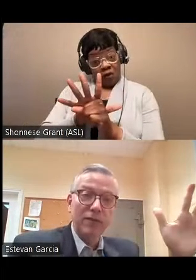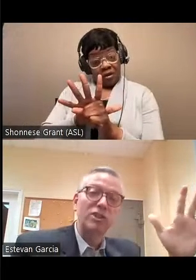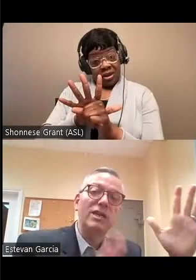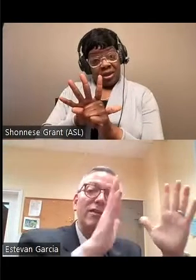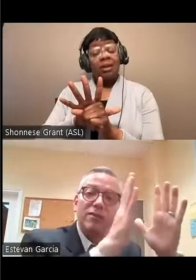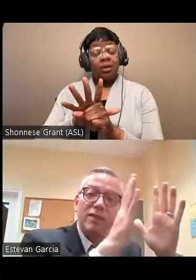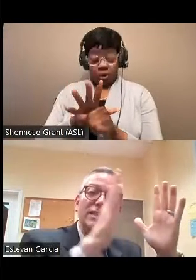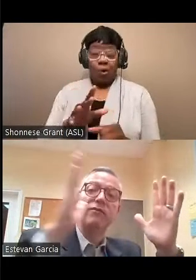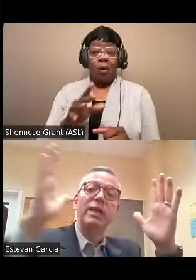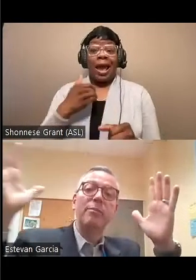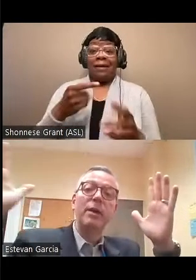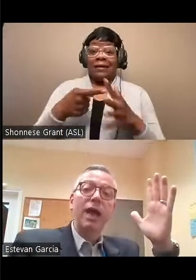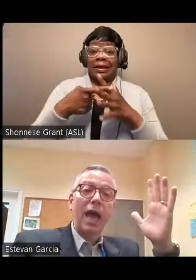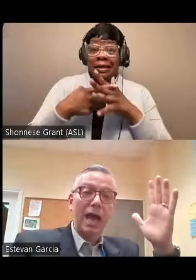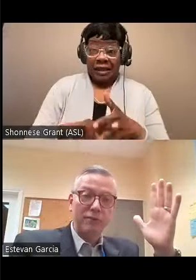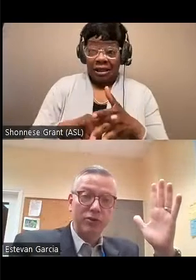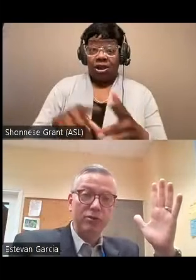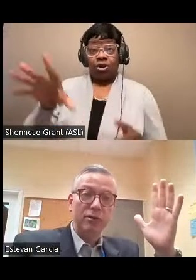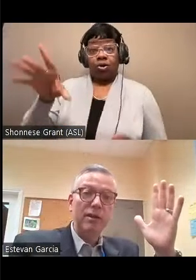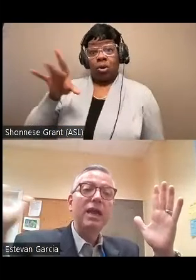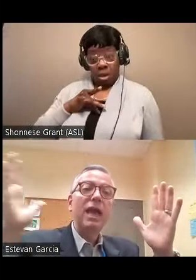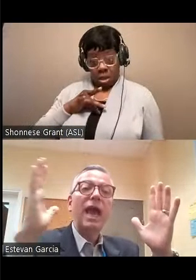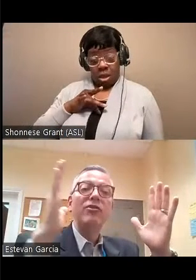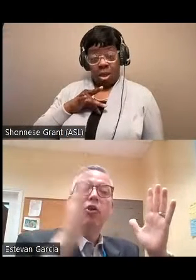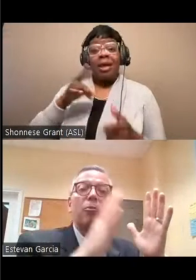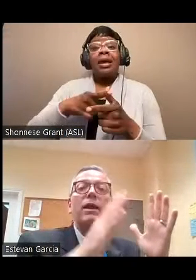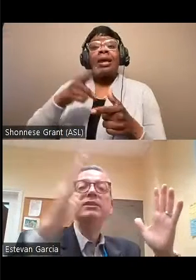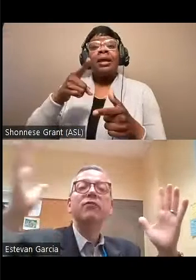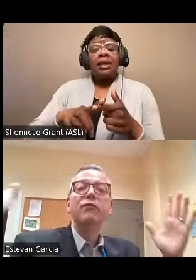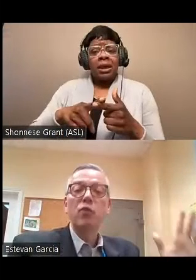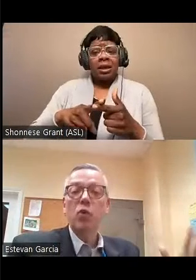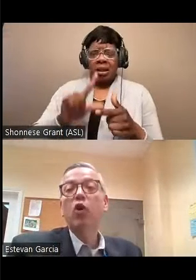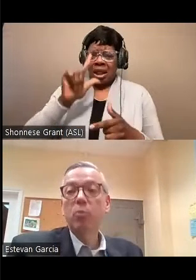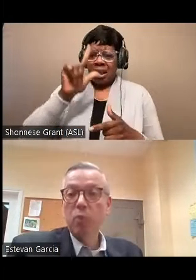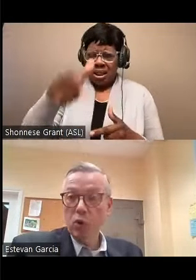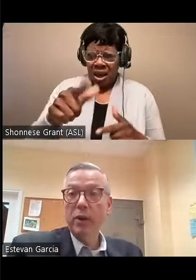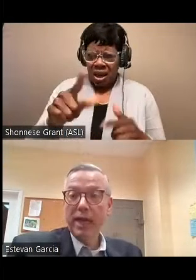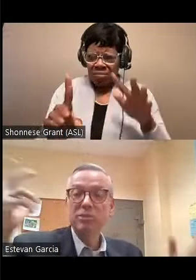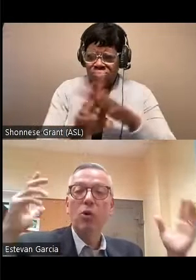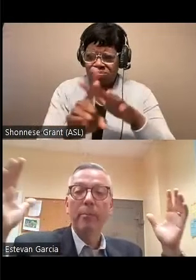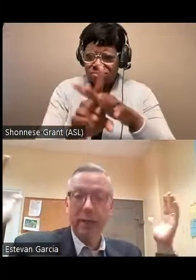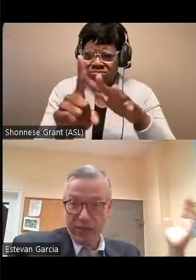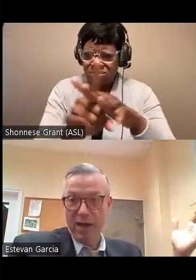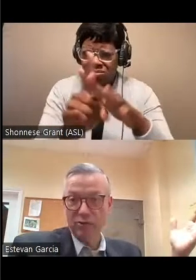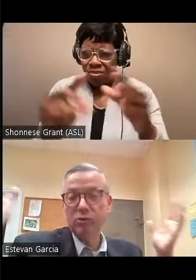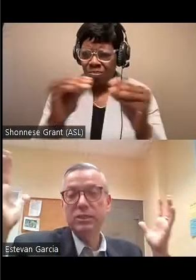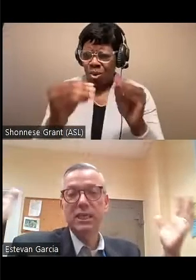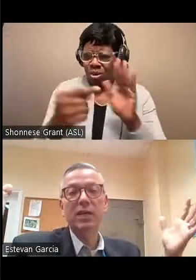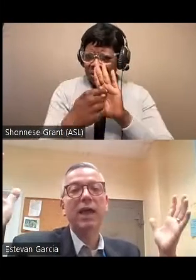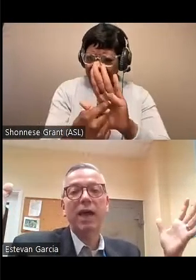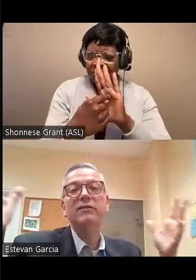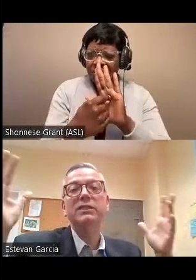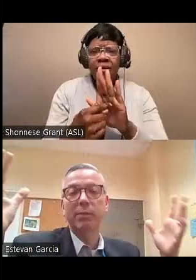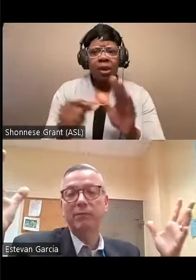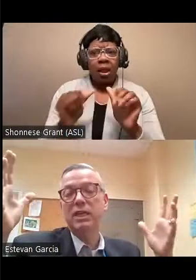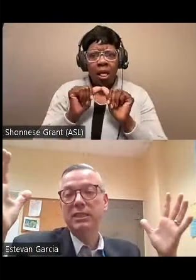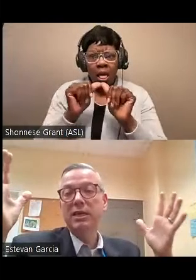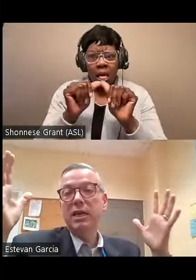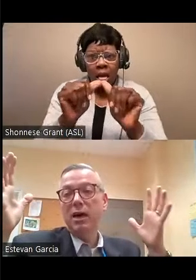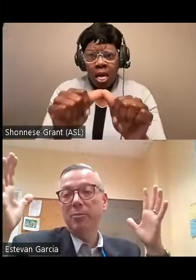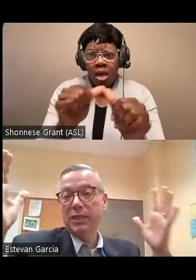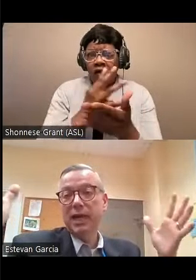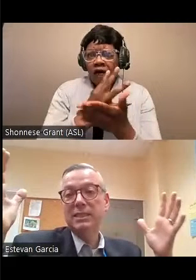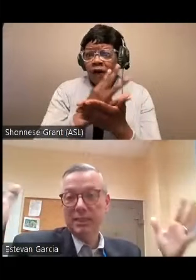initial infection, and then these develop after, and they're present for 4 or more weeks. So a month out, you still have some of